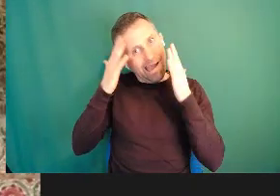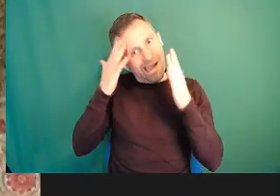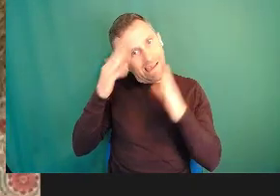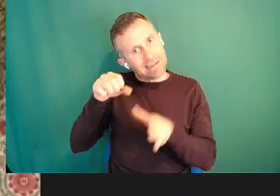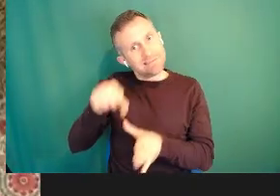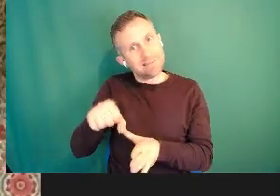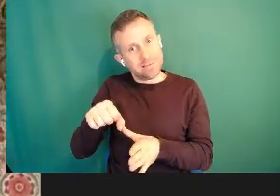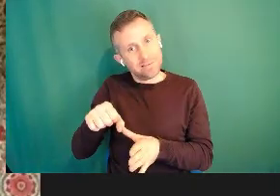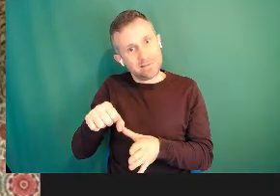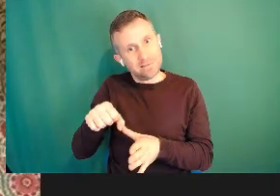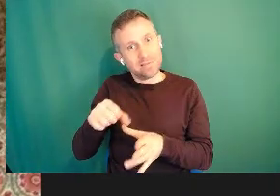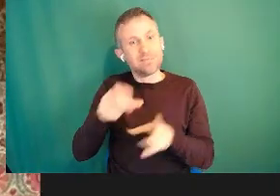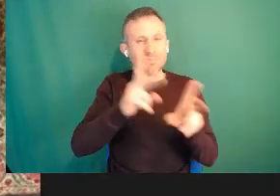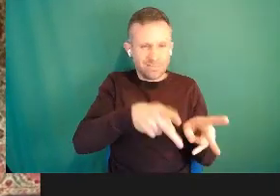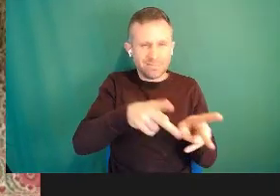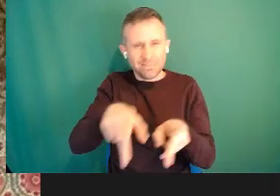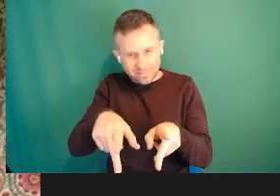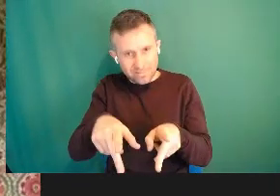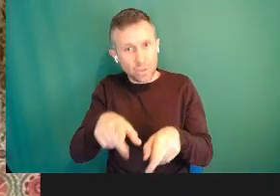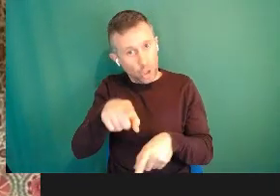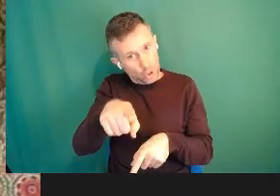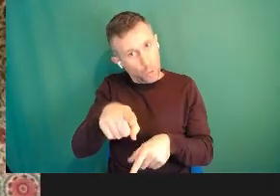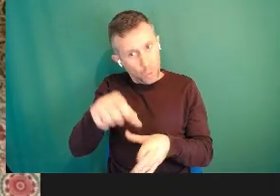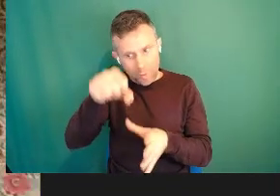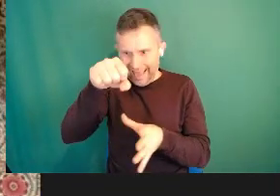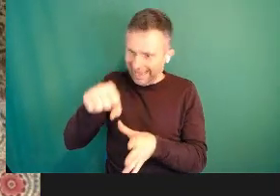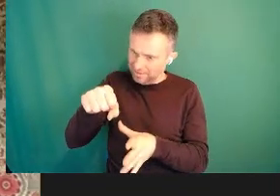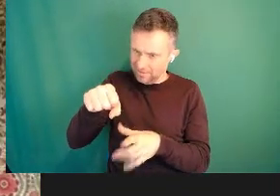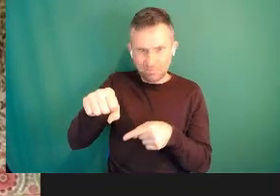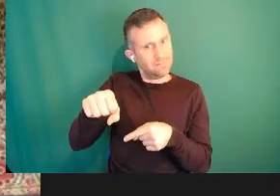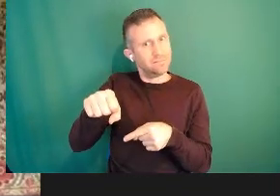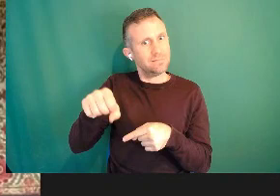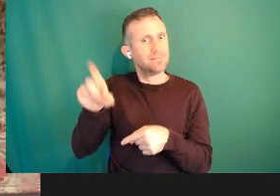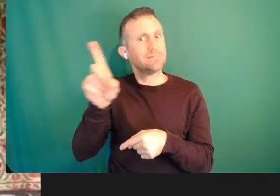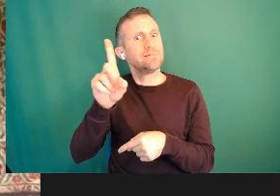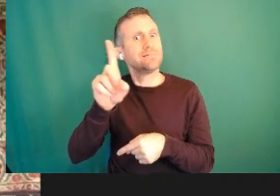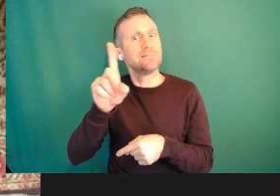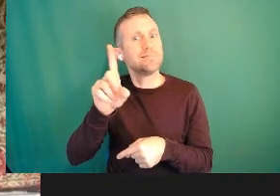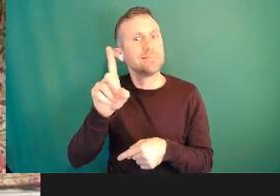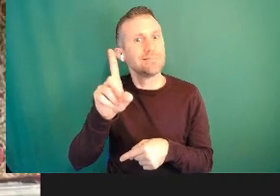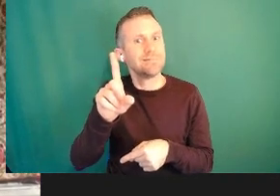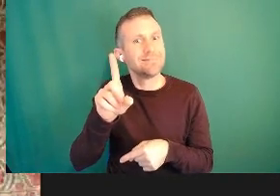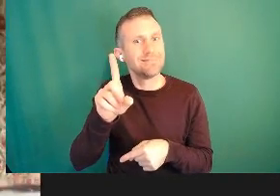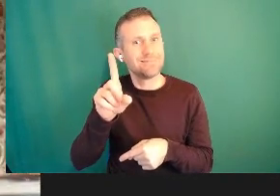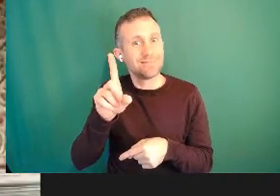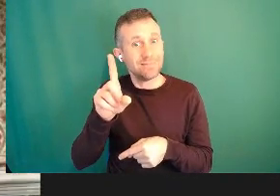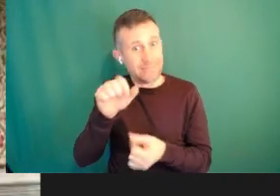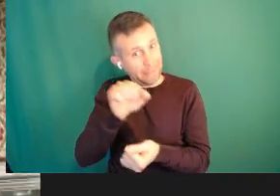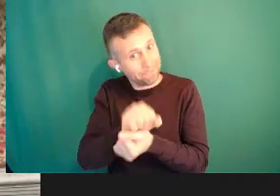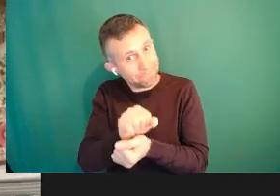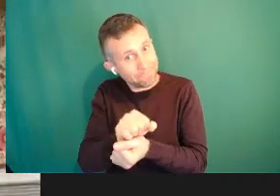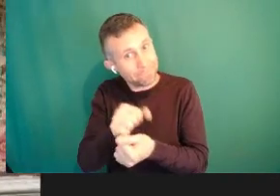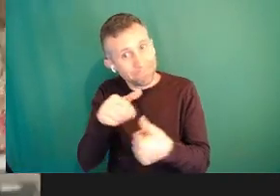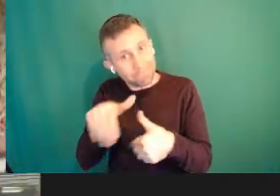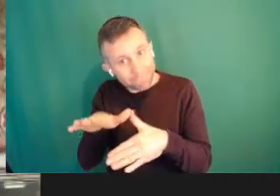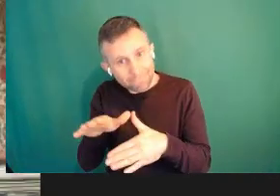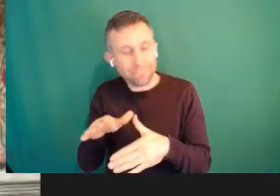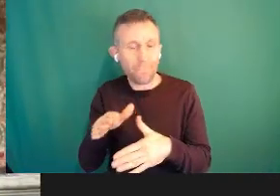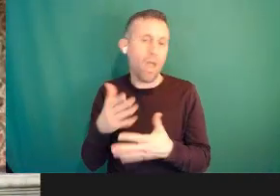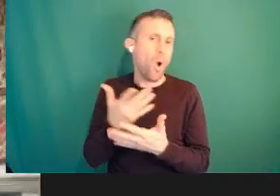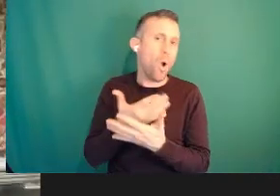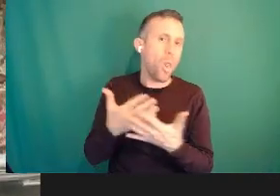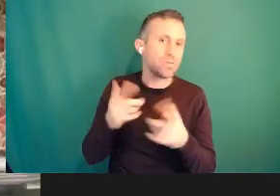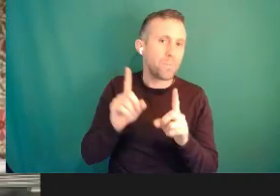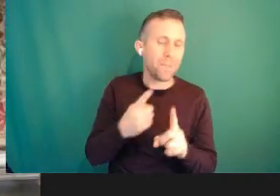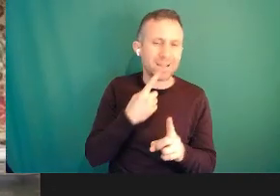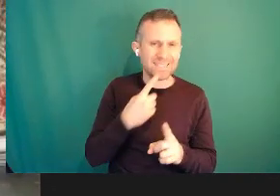did was I get lots of different answers to this. Lots of children want to sell the head or put it on display somewhere, which is a bit